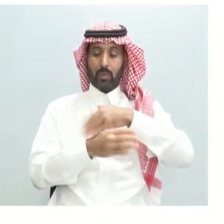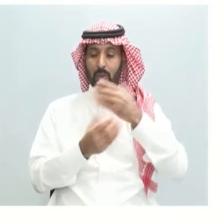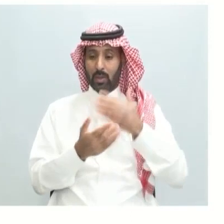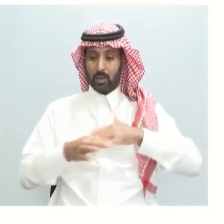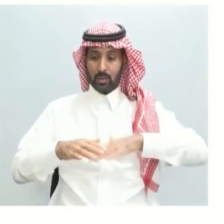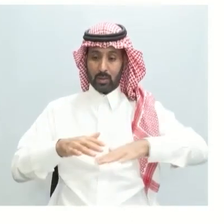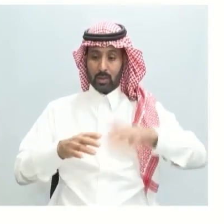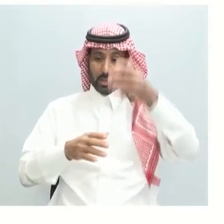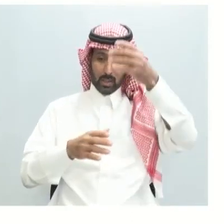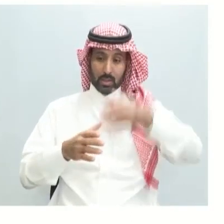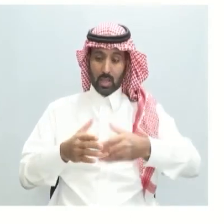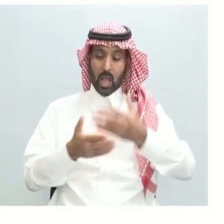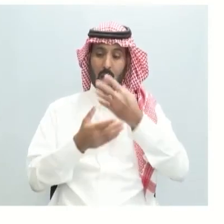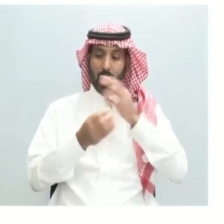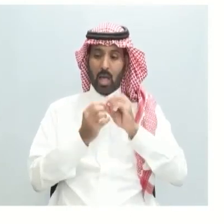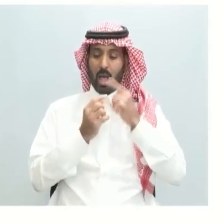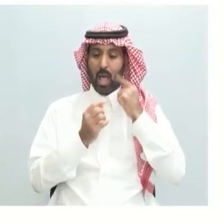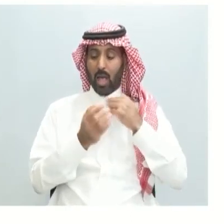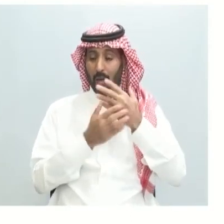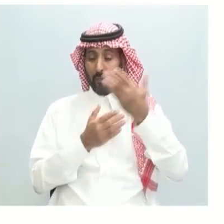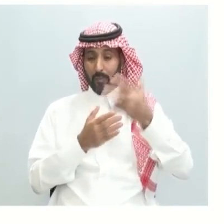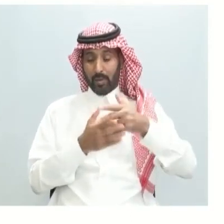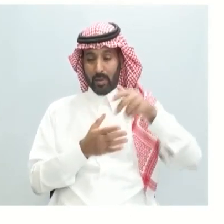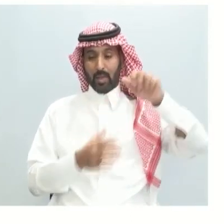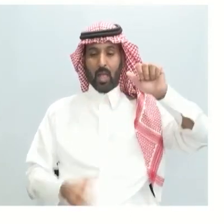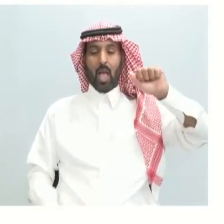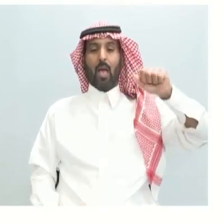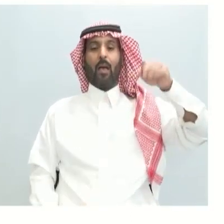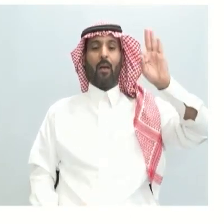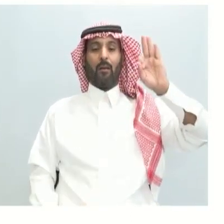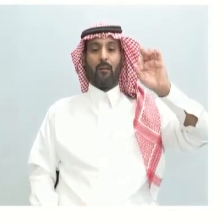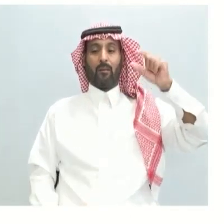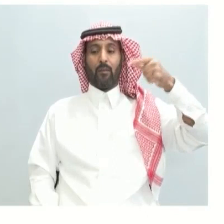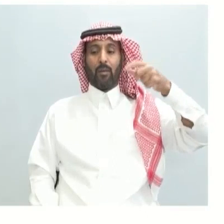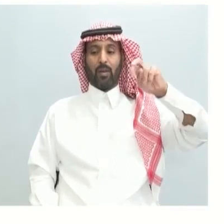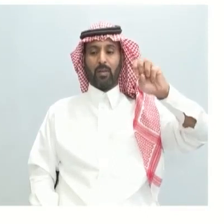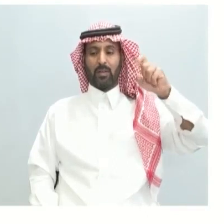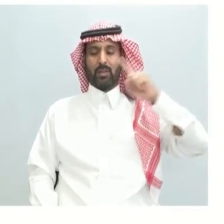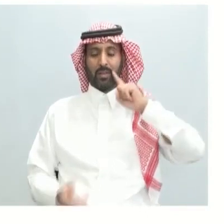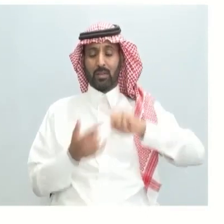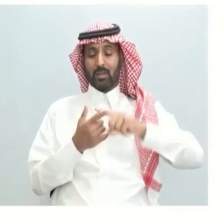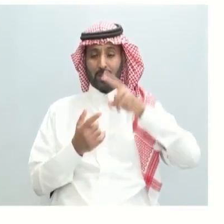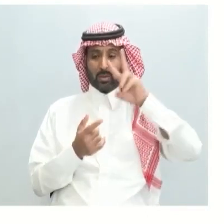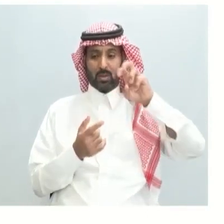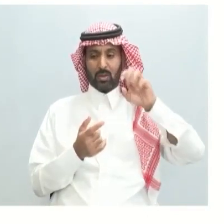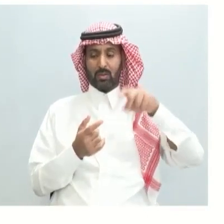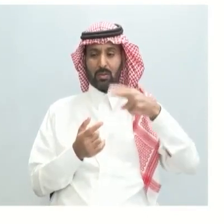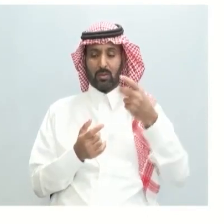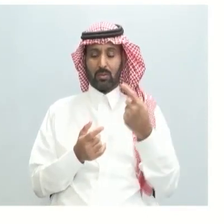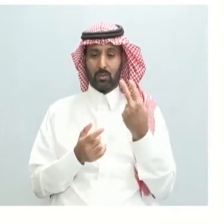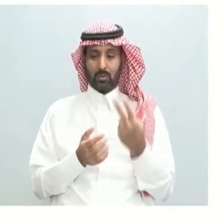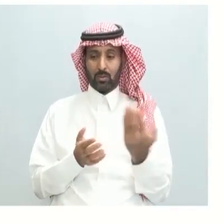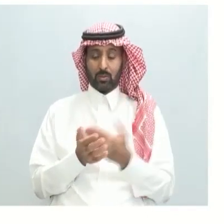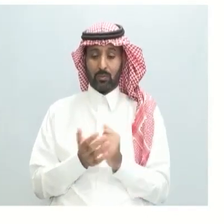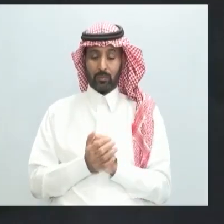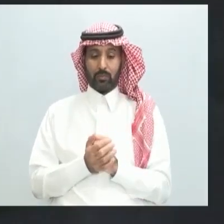ceramics. It was nominated Afghanistan's first World Heritage Site in 2002. So this